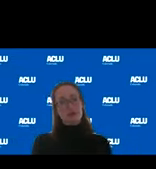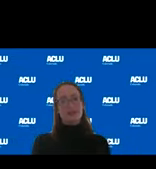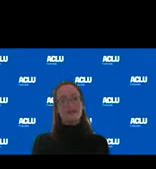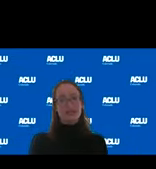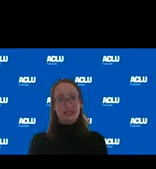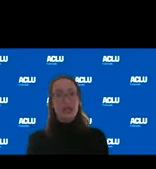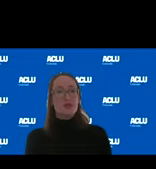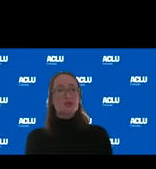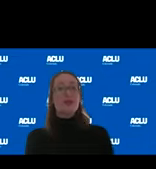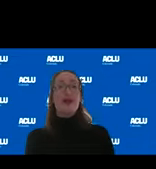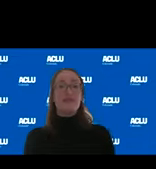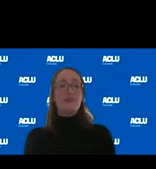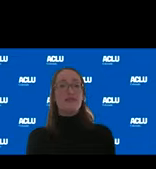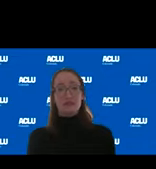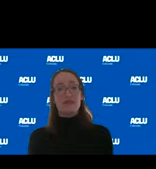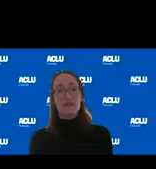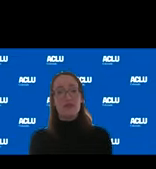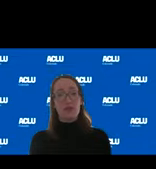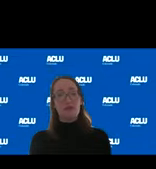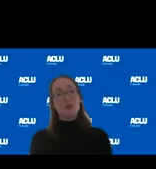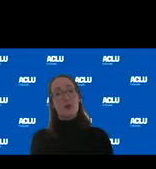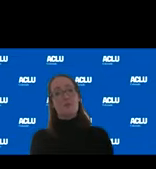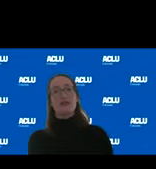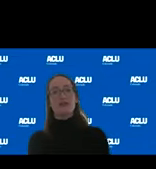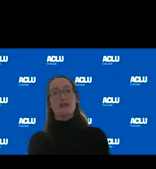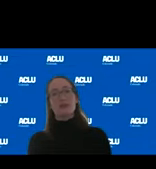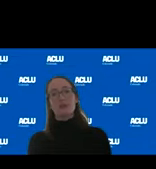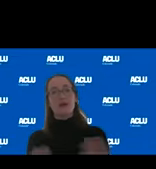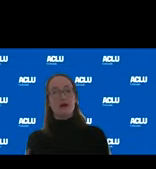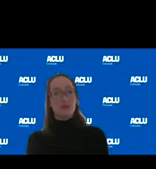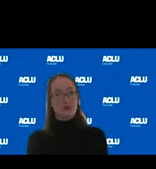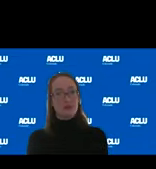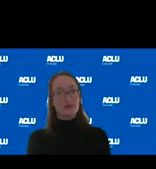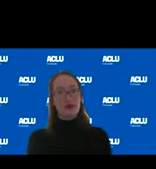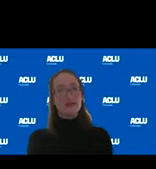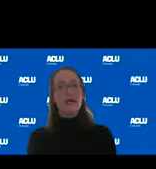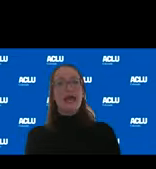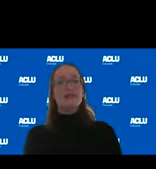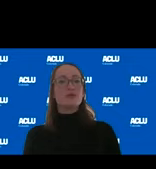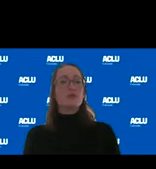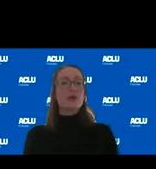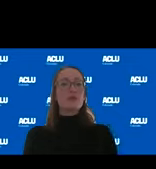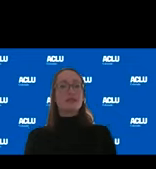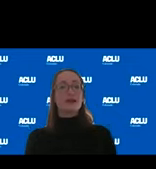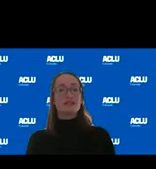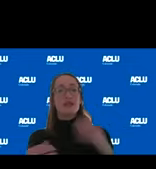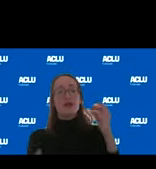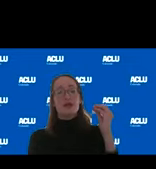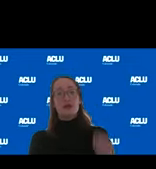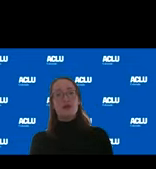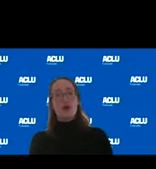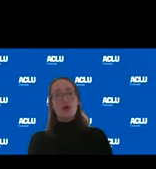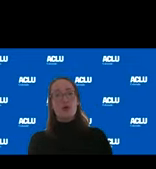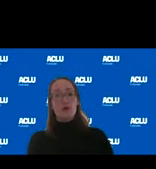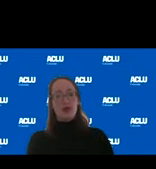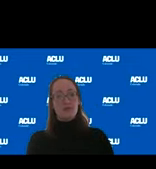was conducted. There was a lot of advocates fighting for a postponement of the election, but ultimately lost. And so we know that because there were